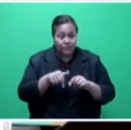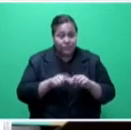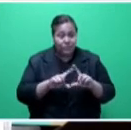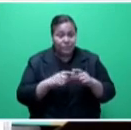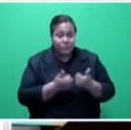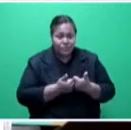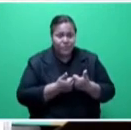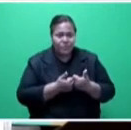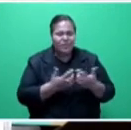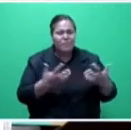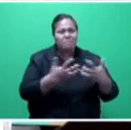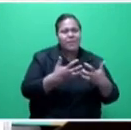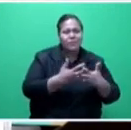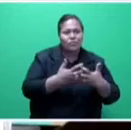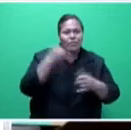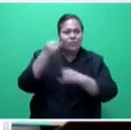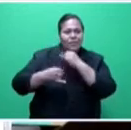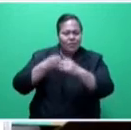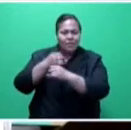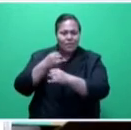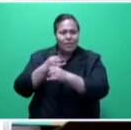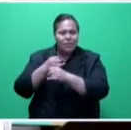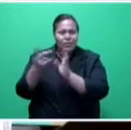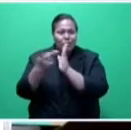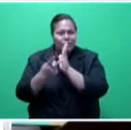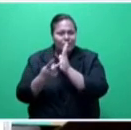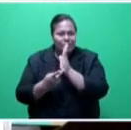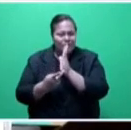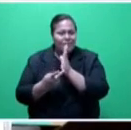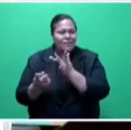aligns with various international principles in sustainable development agenda.